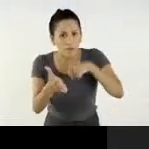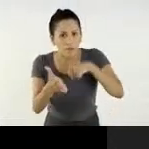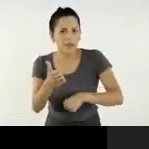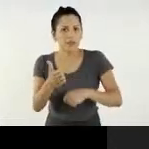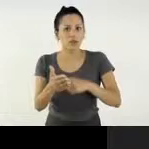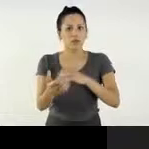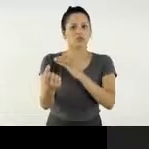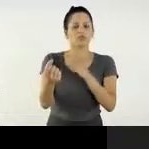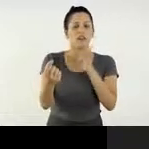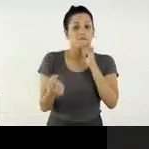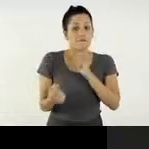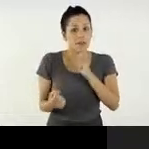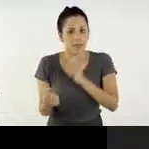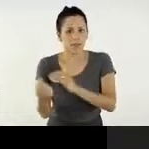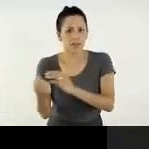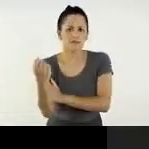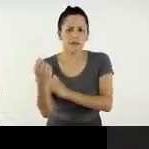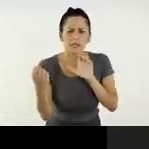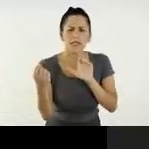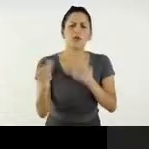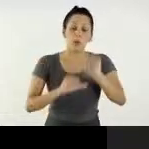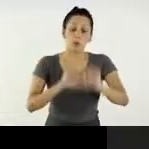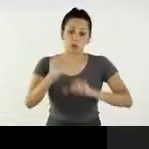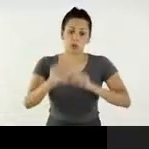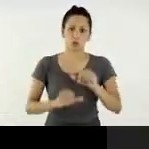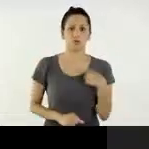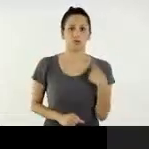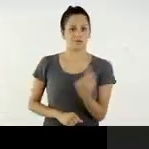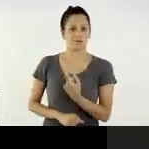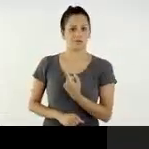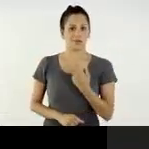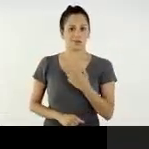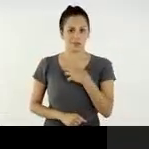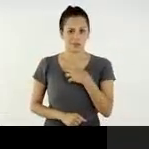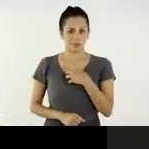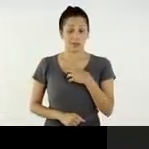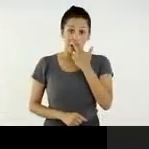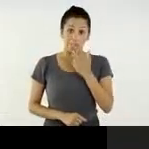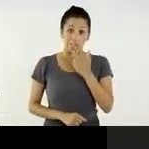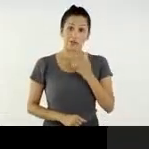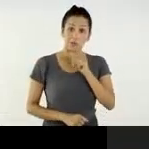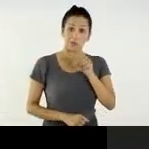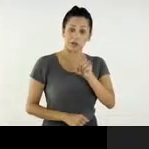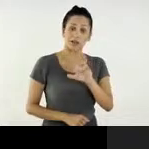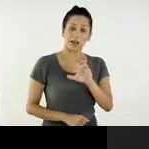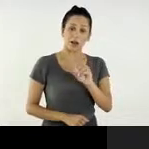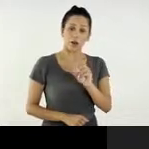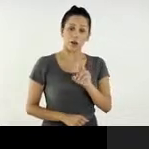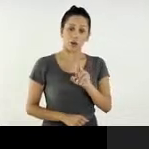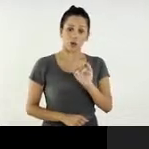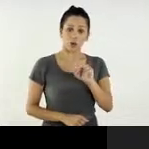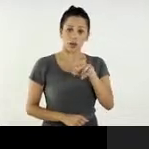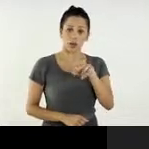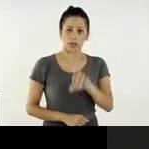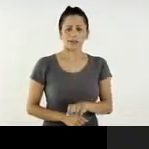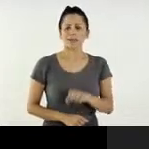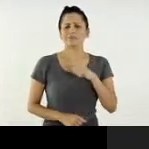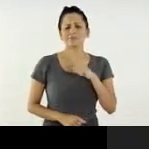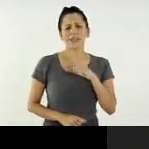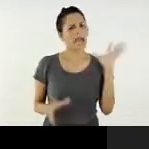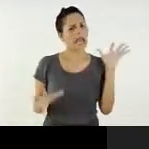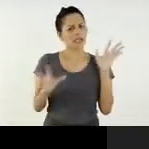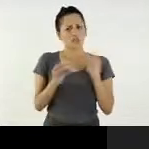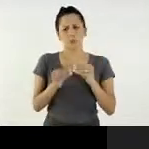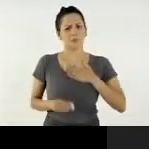Corinne has so aptly summarized, my whole life's inquiry. Okay, so go back to her language